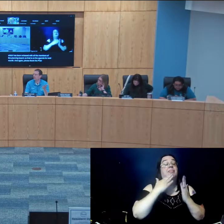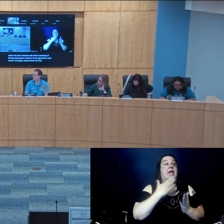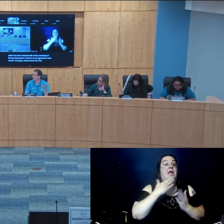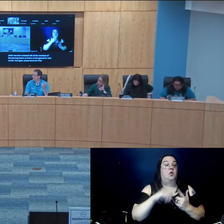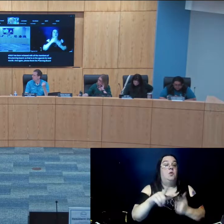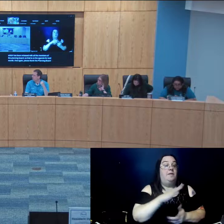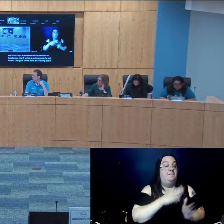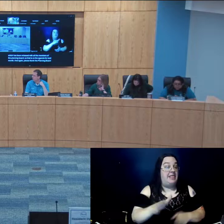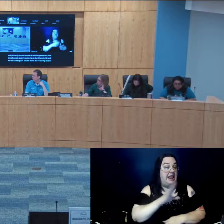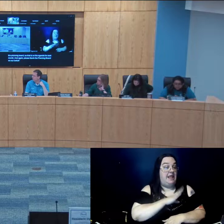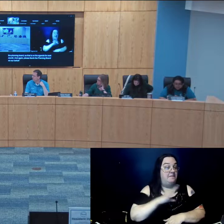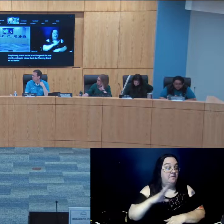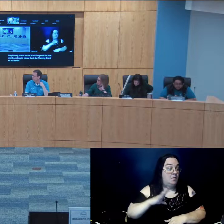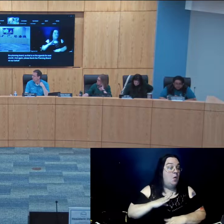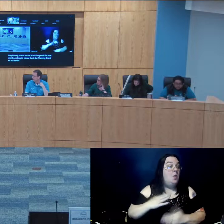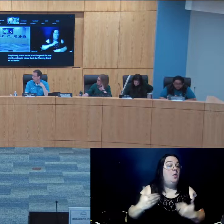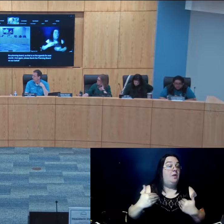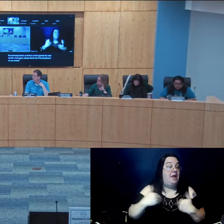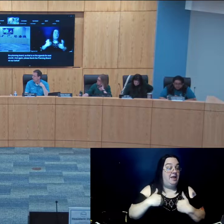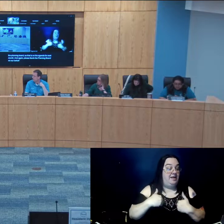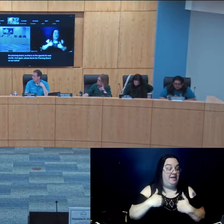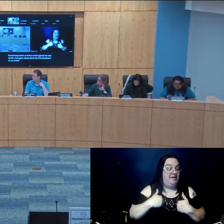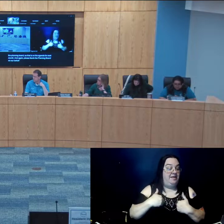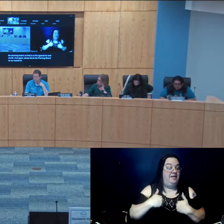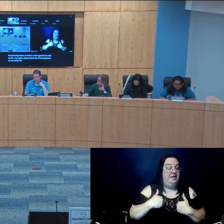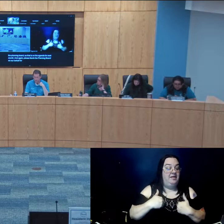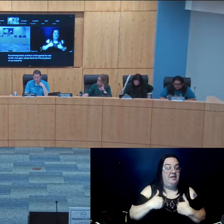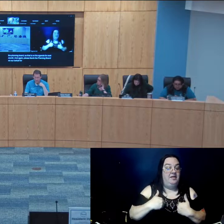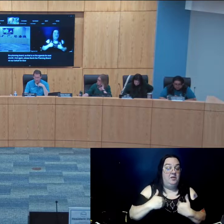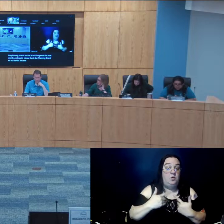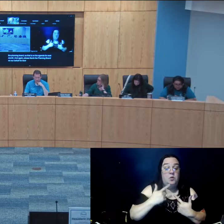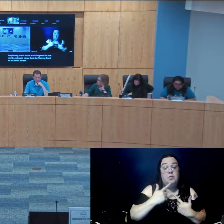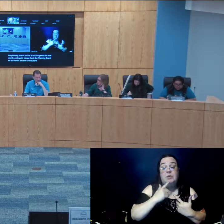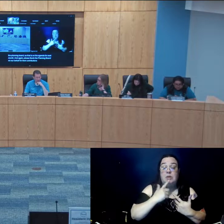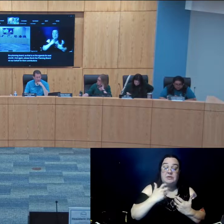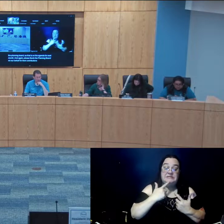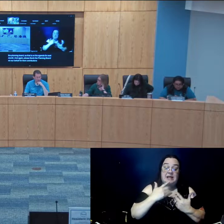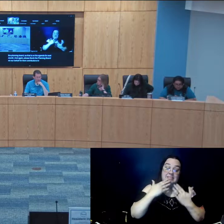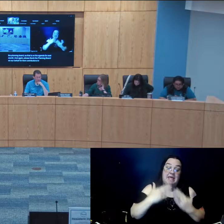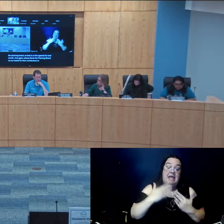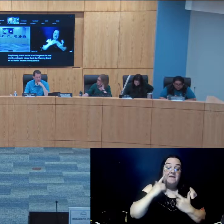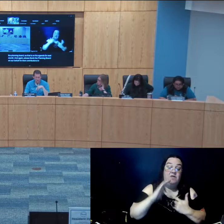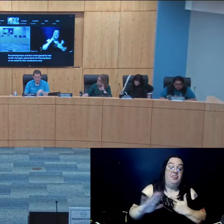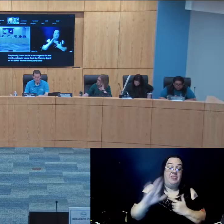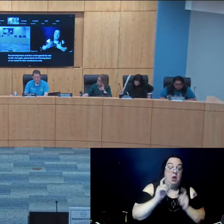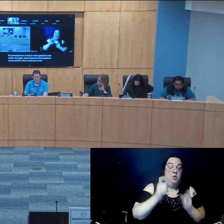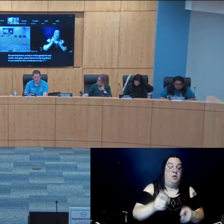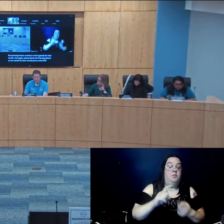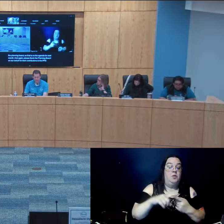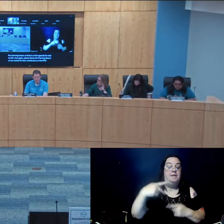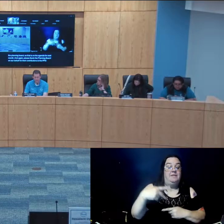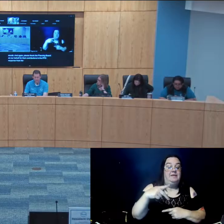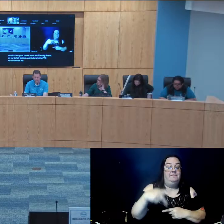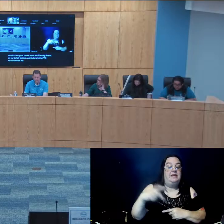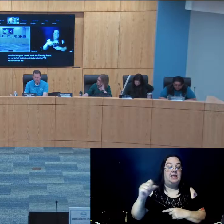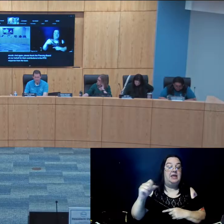our behalf for their contributions to the PPS response from the